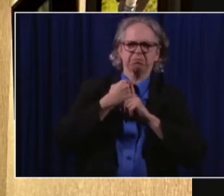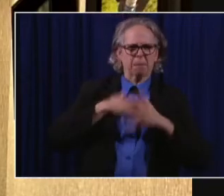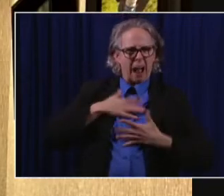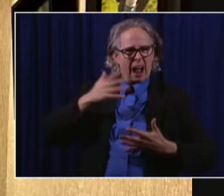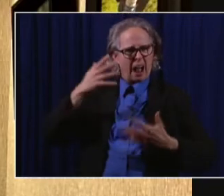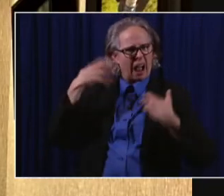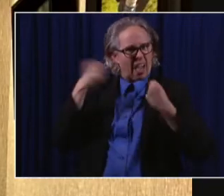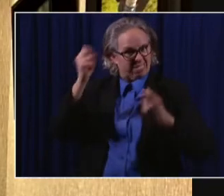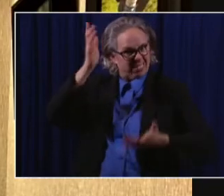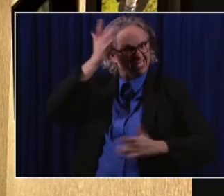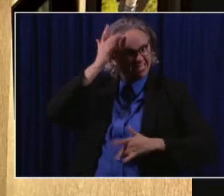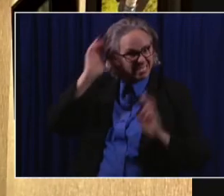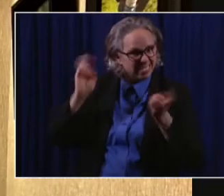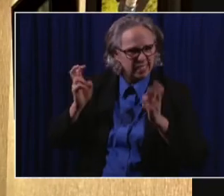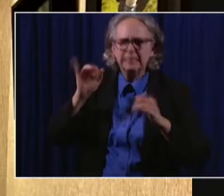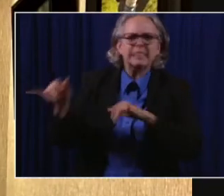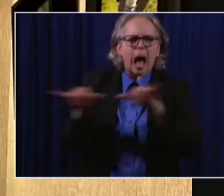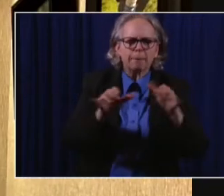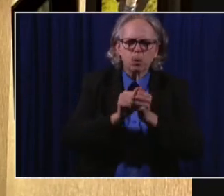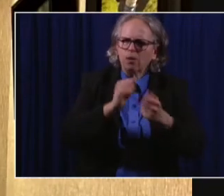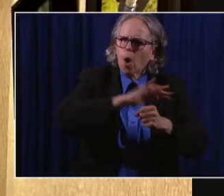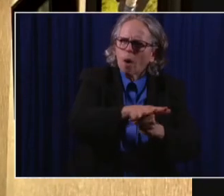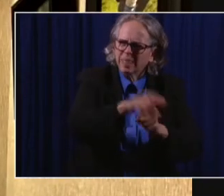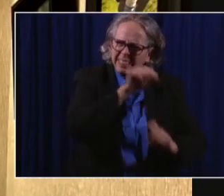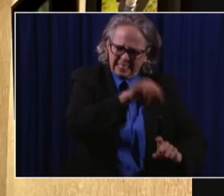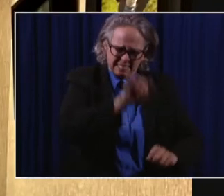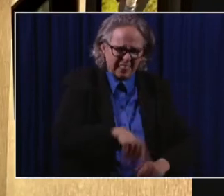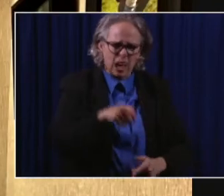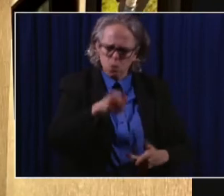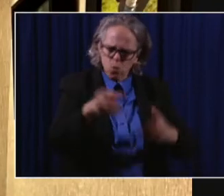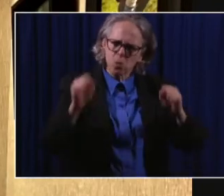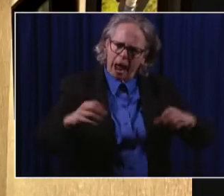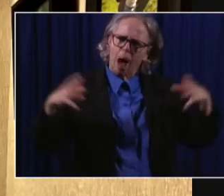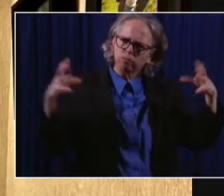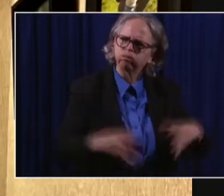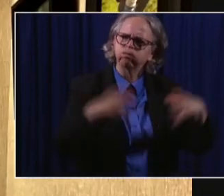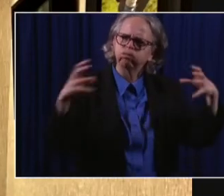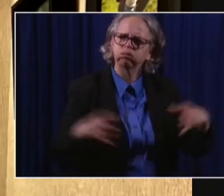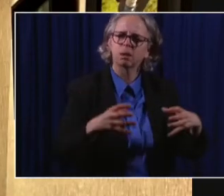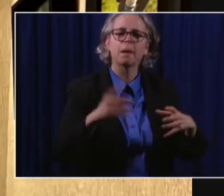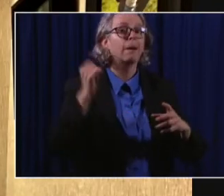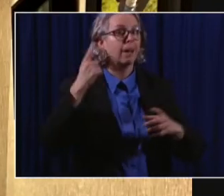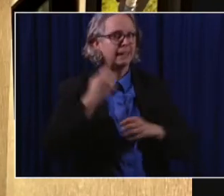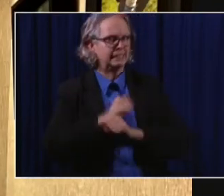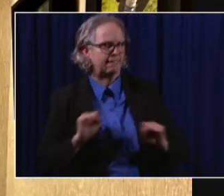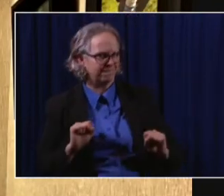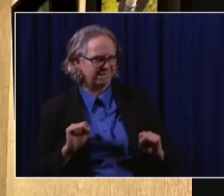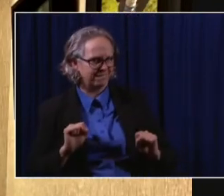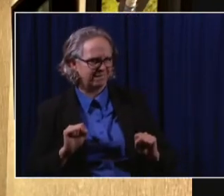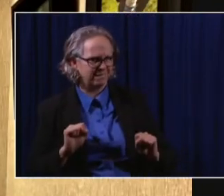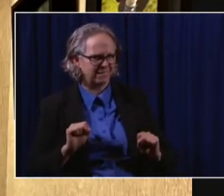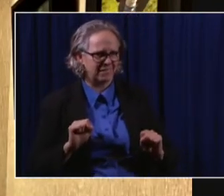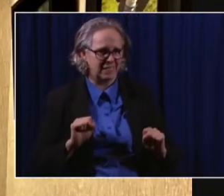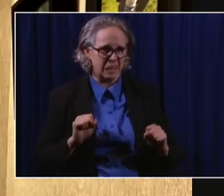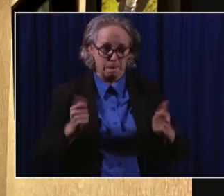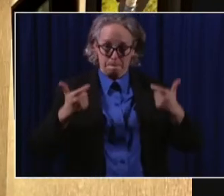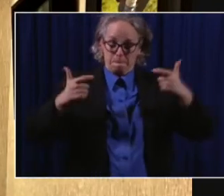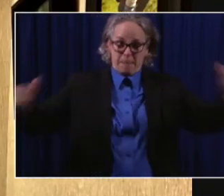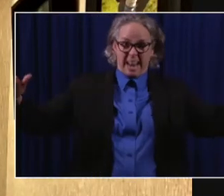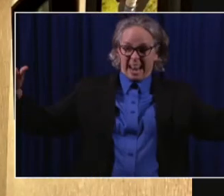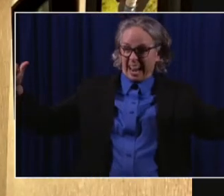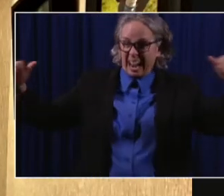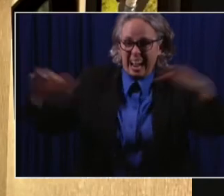really be around other people, but do it safely. So avoid big crowds. If you do spend time inside